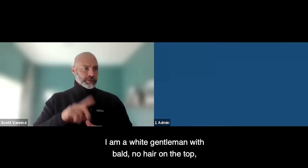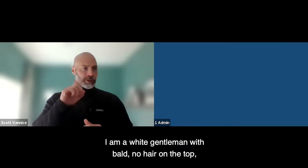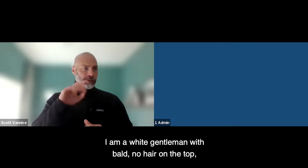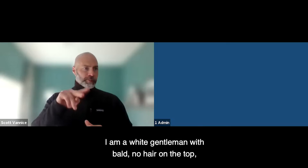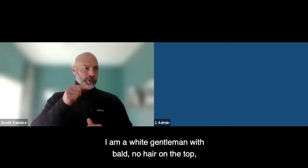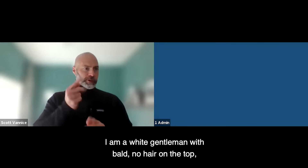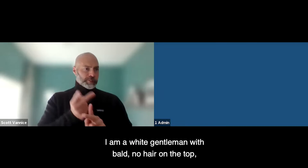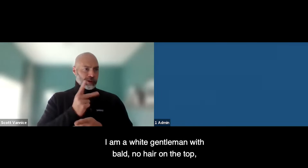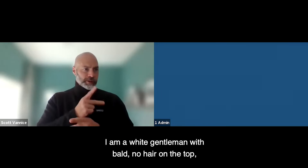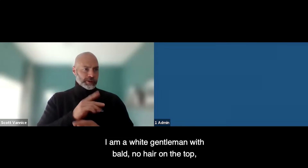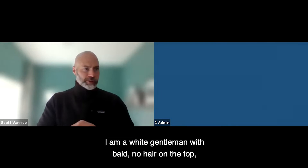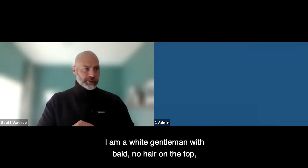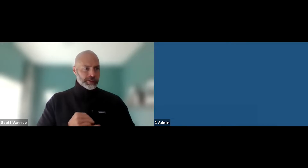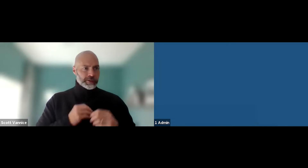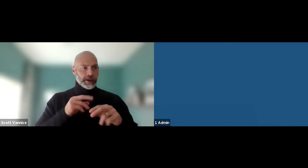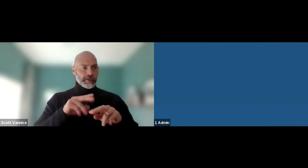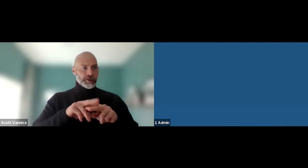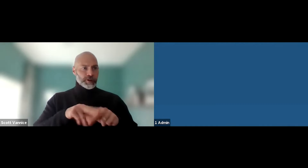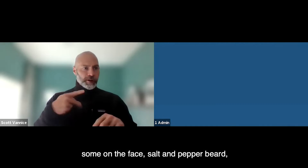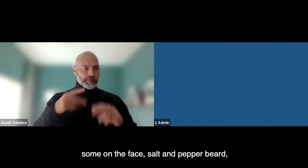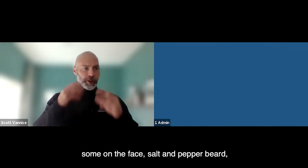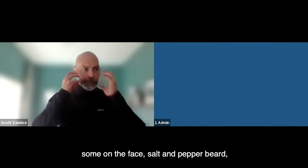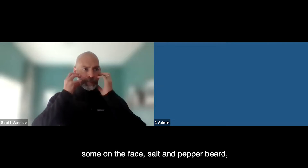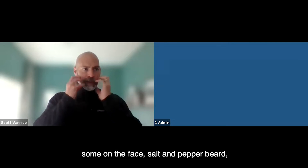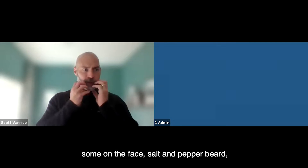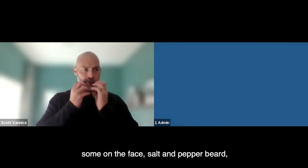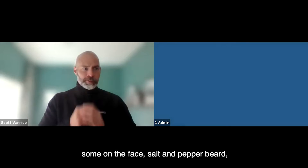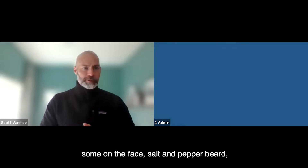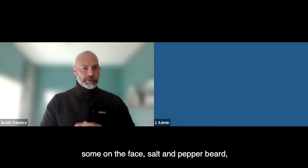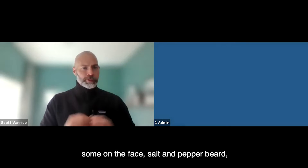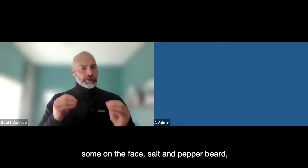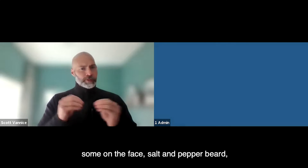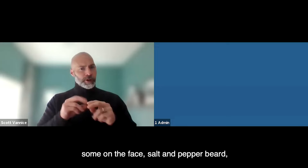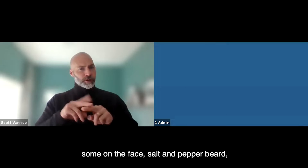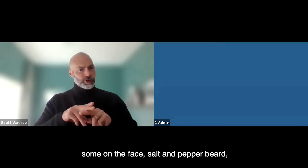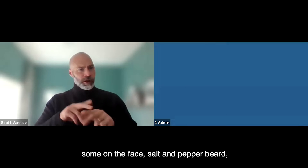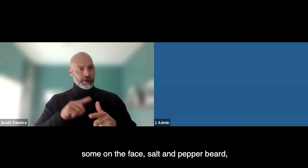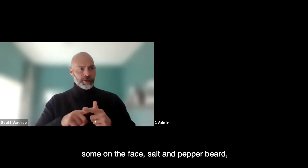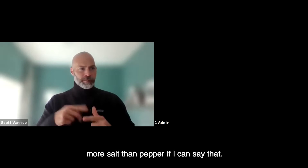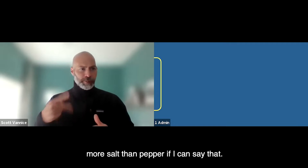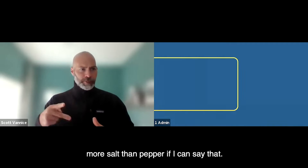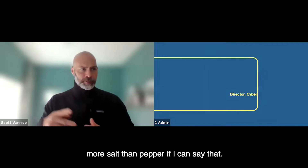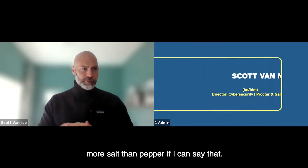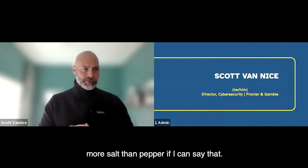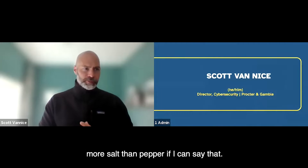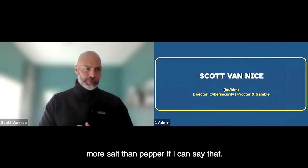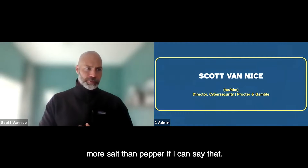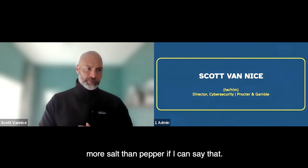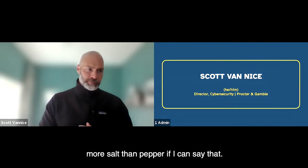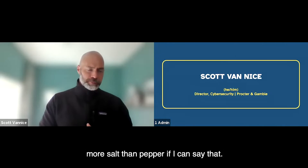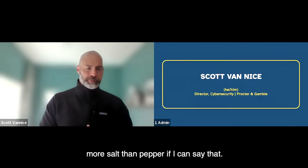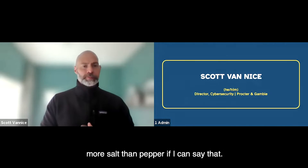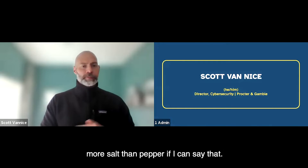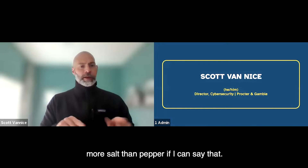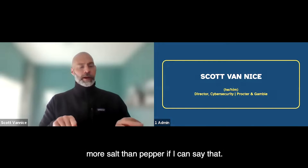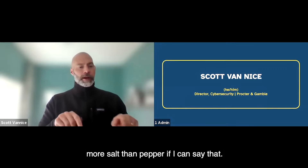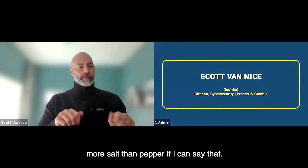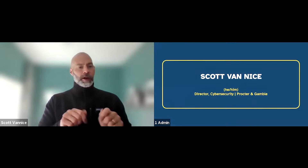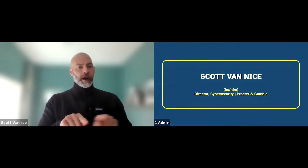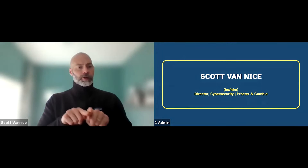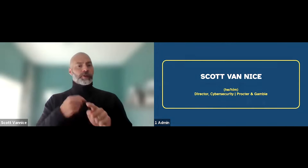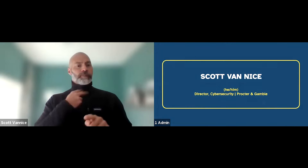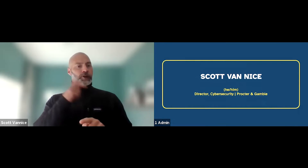bald, no hair on the top, some on the face, salt and pepper beard, more salt than pepper, if I can say